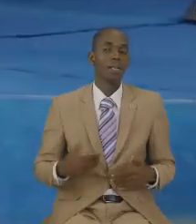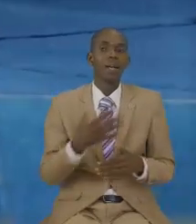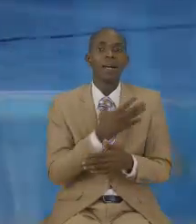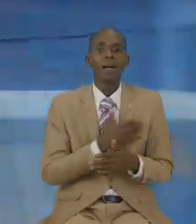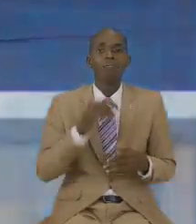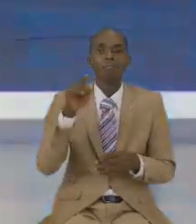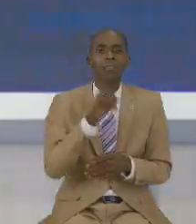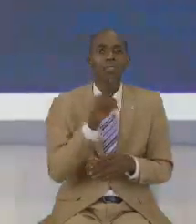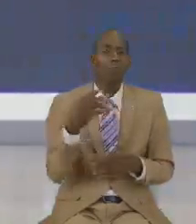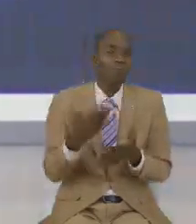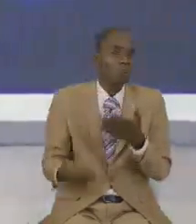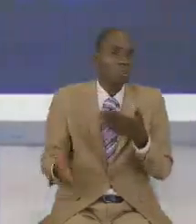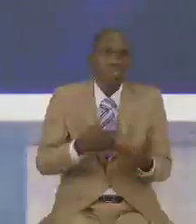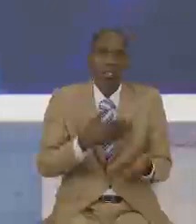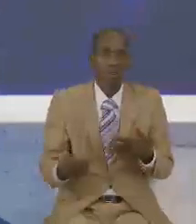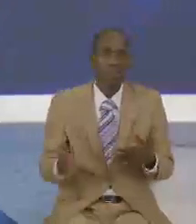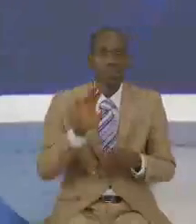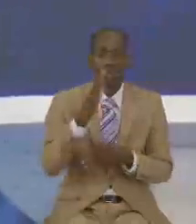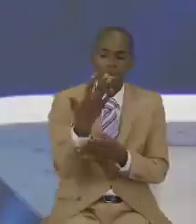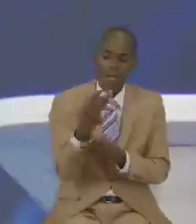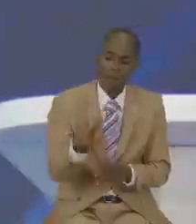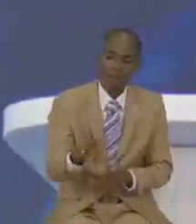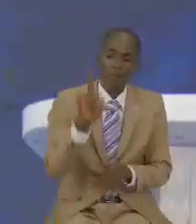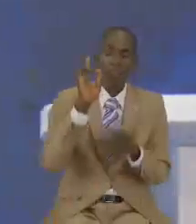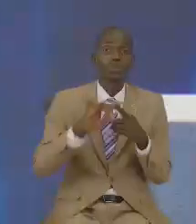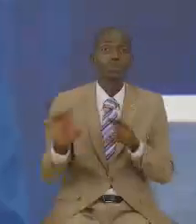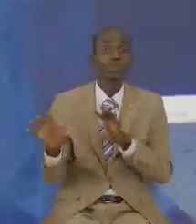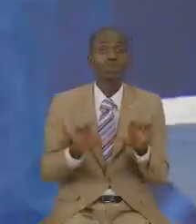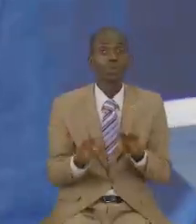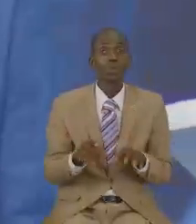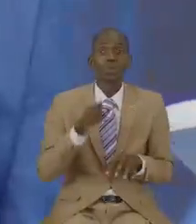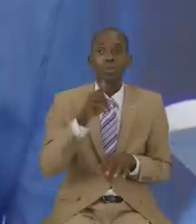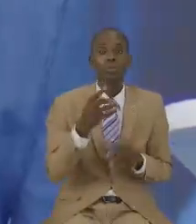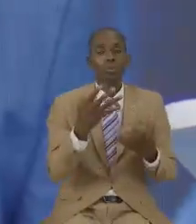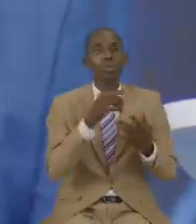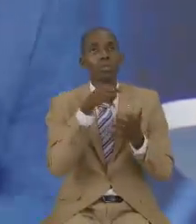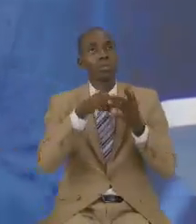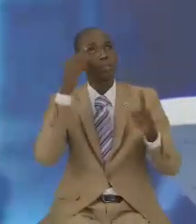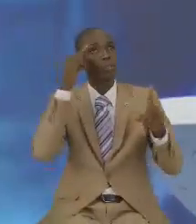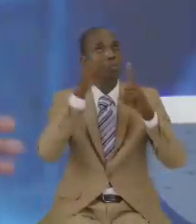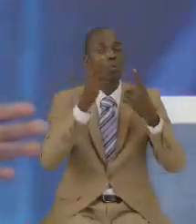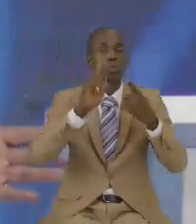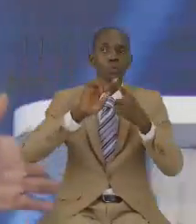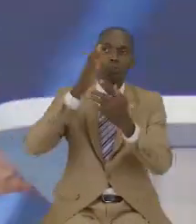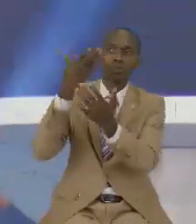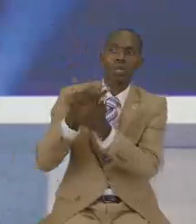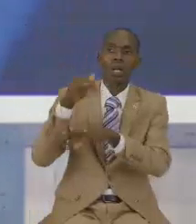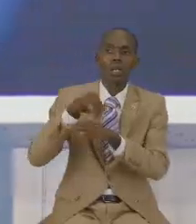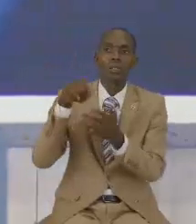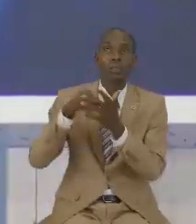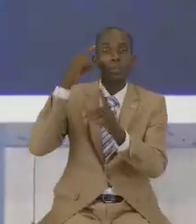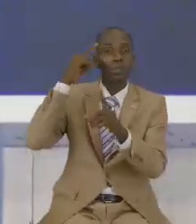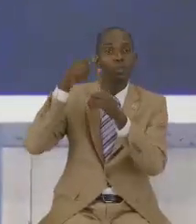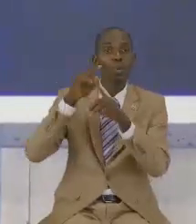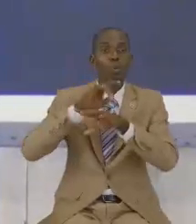Therefore, whatsoever your hand finds to do, you want this goal, you want to reach that goal, but at the